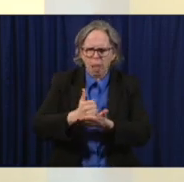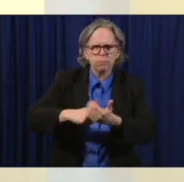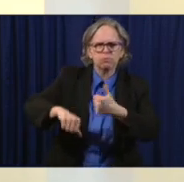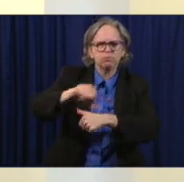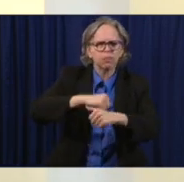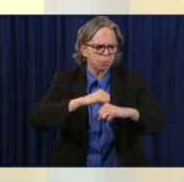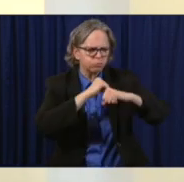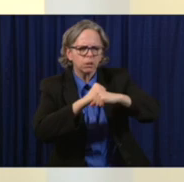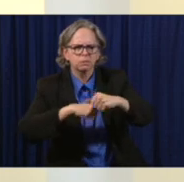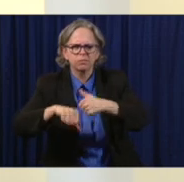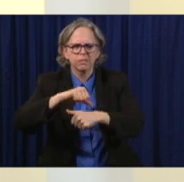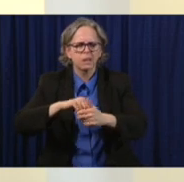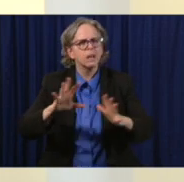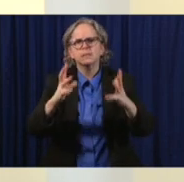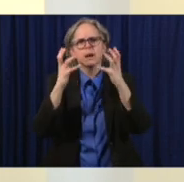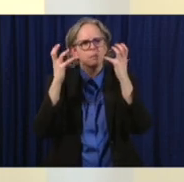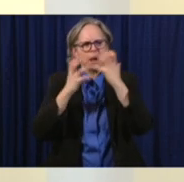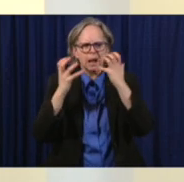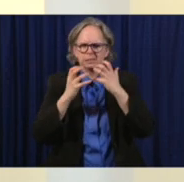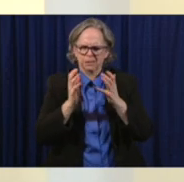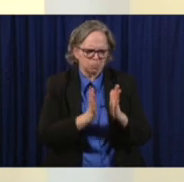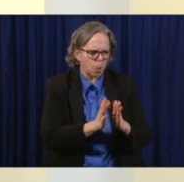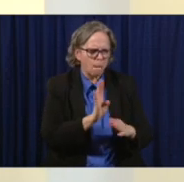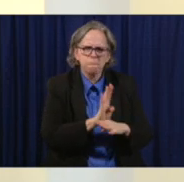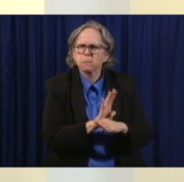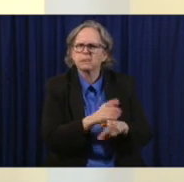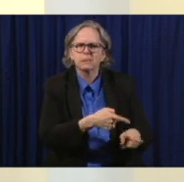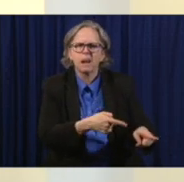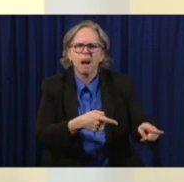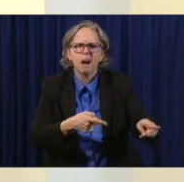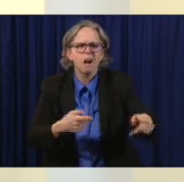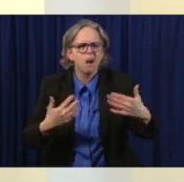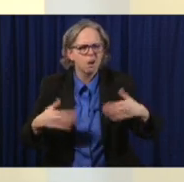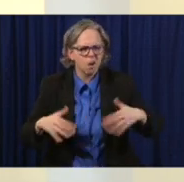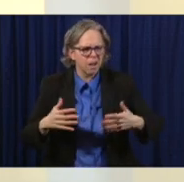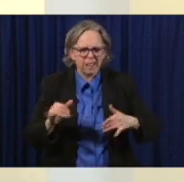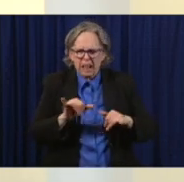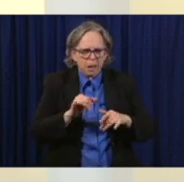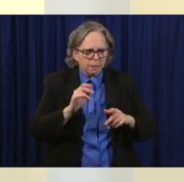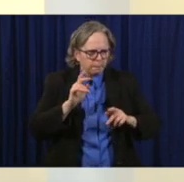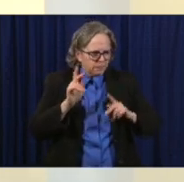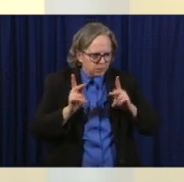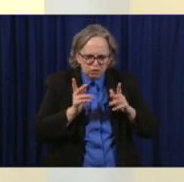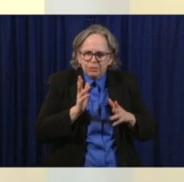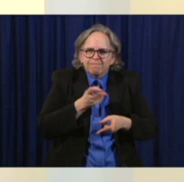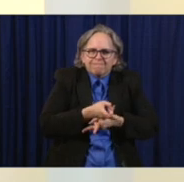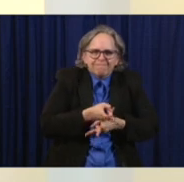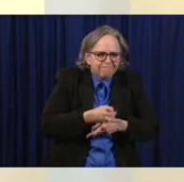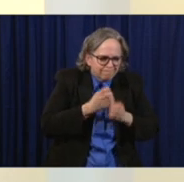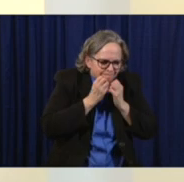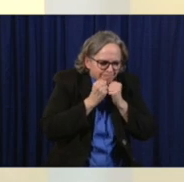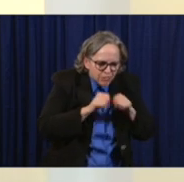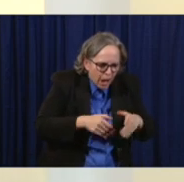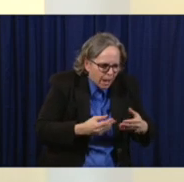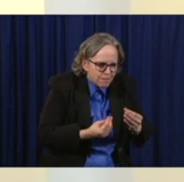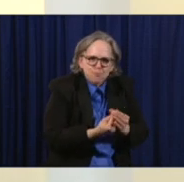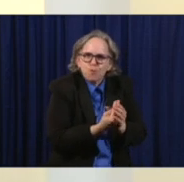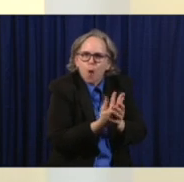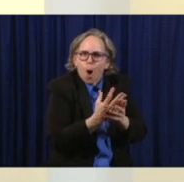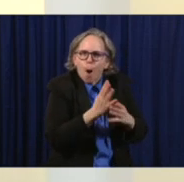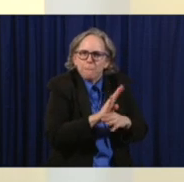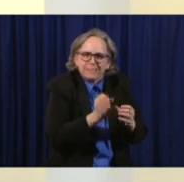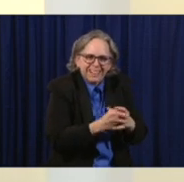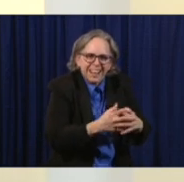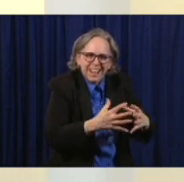small businesses, are our babies, they're our children, they're our act of creation. And it really is what we can do to keep